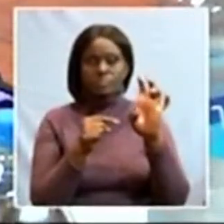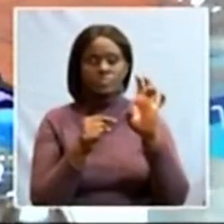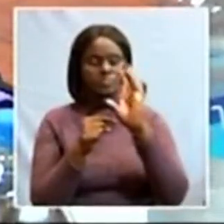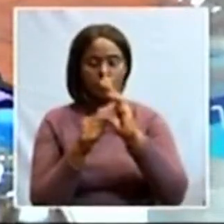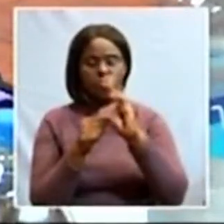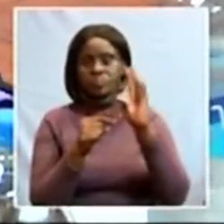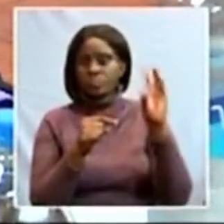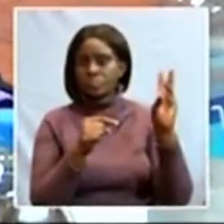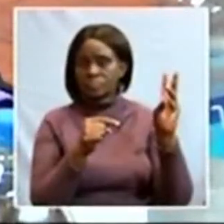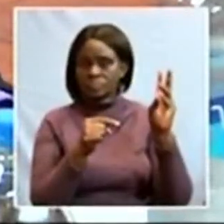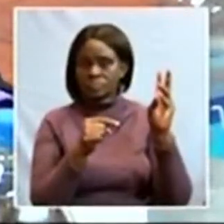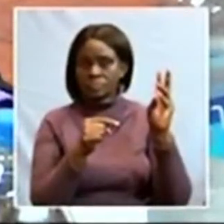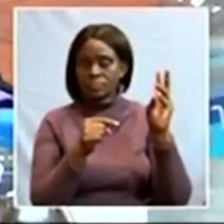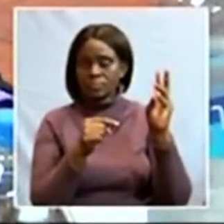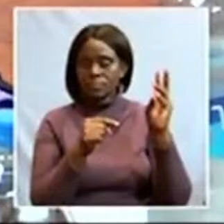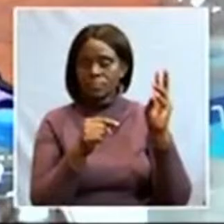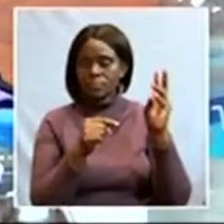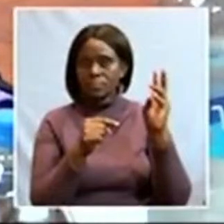776.